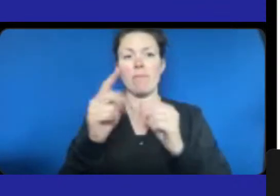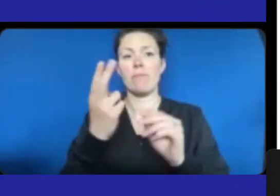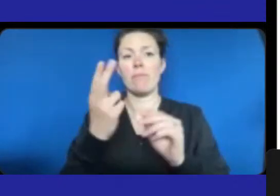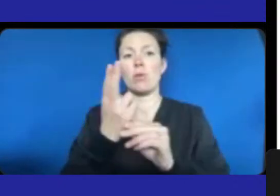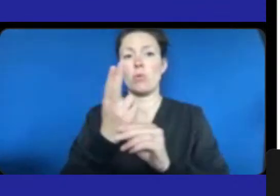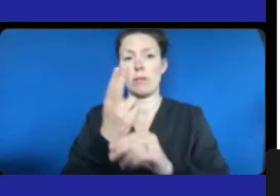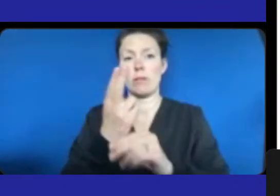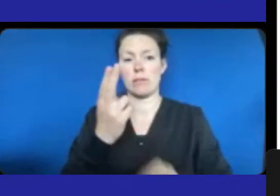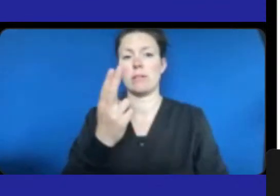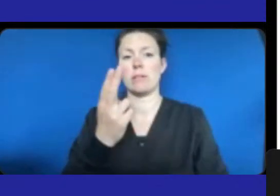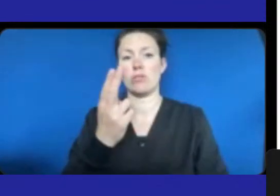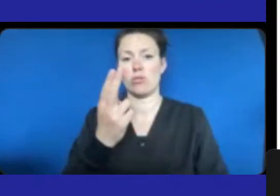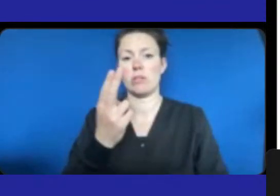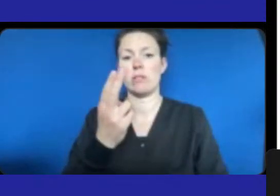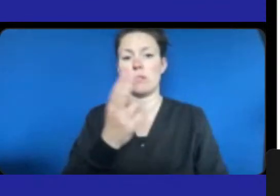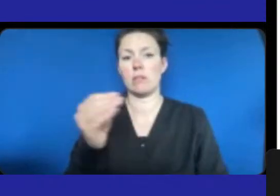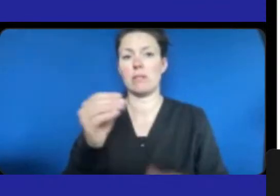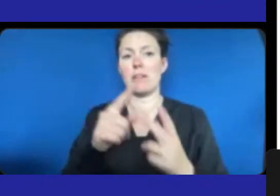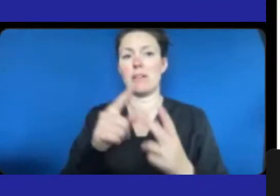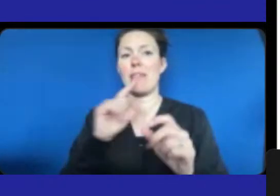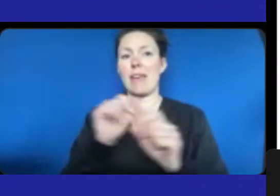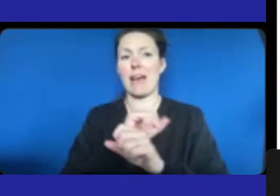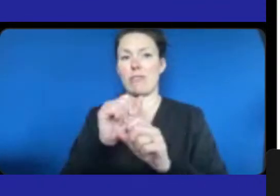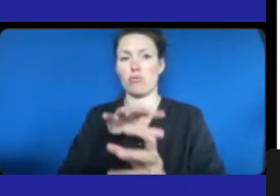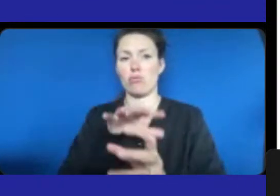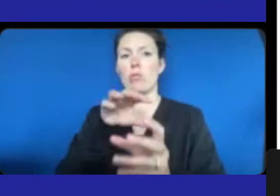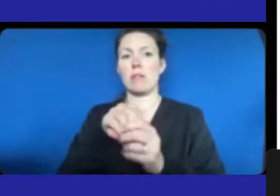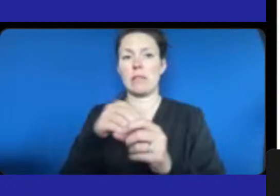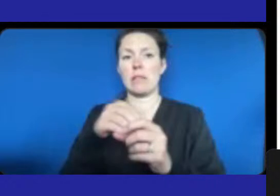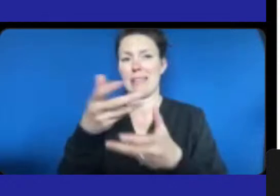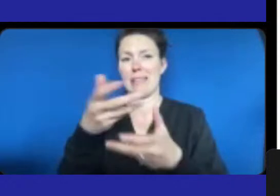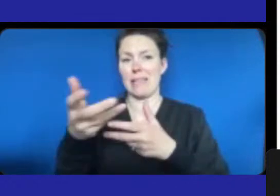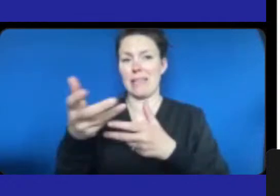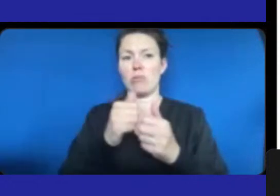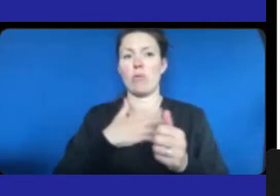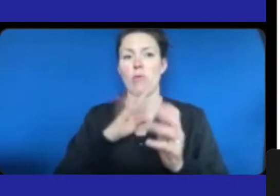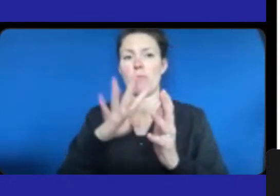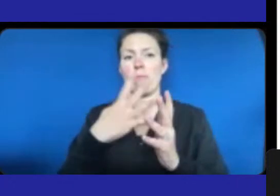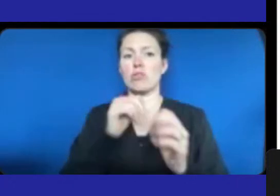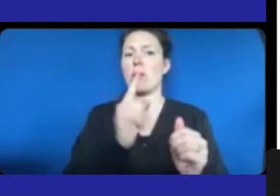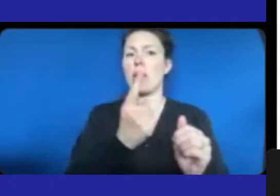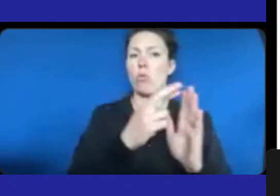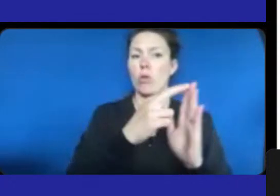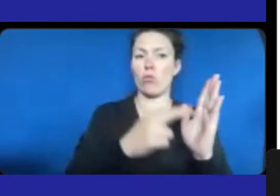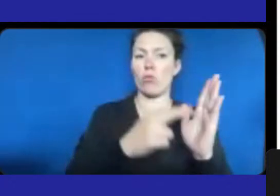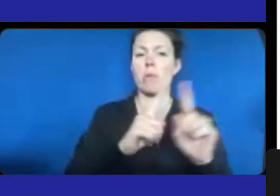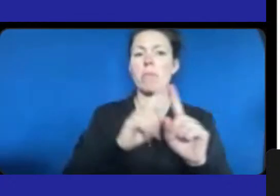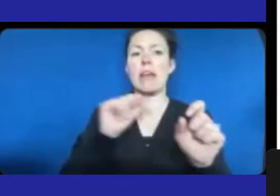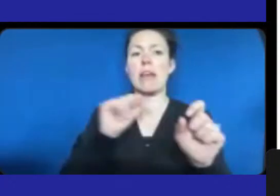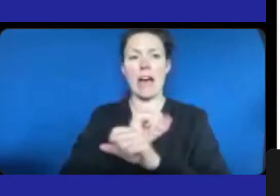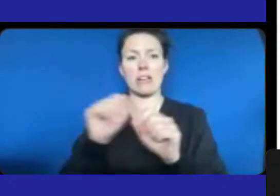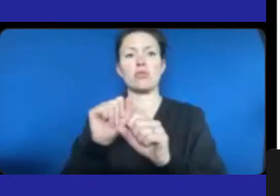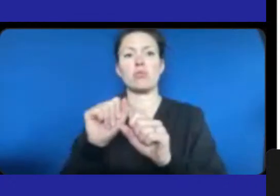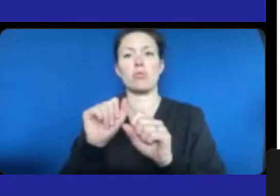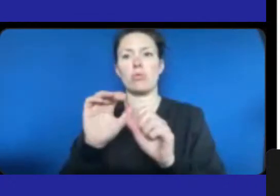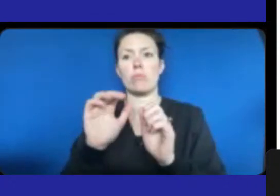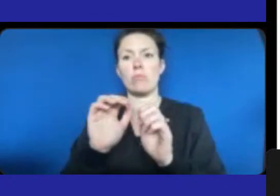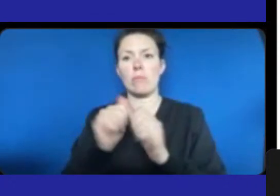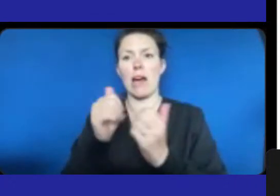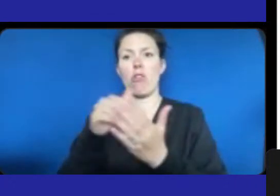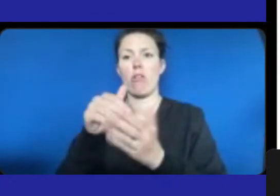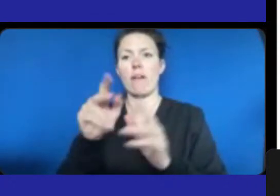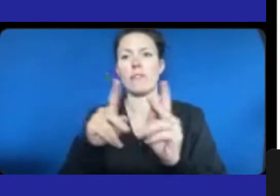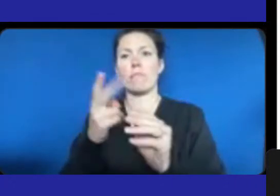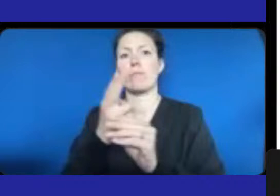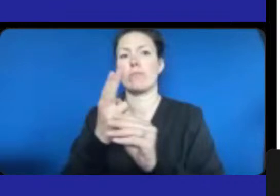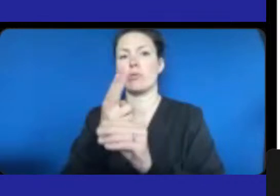the engagement with MyChart rather than just enrollment. We've had great engagement, but I think that is the key area we could do better.